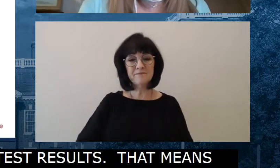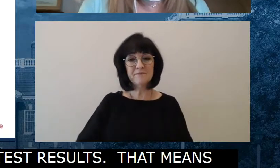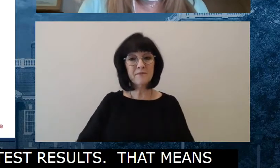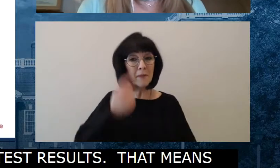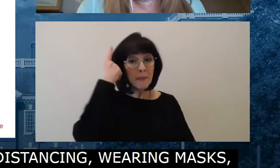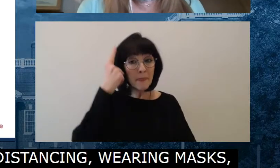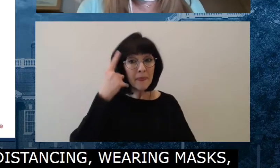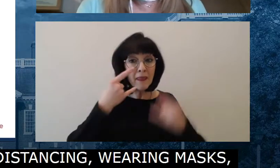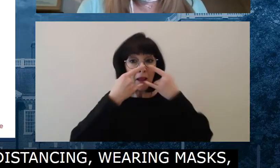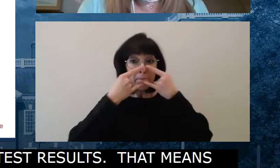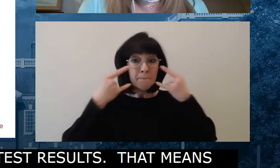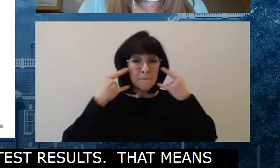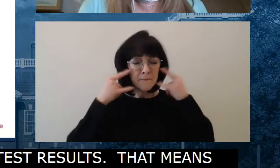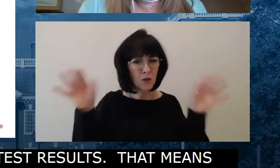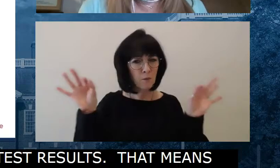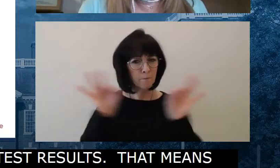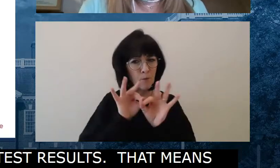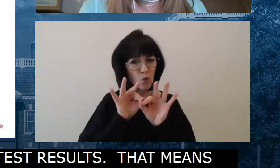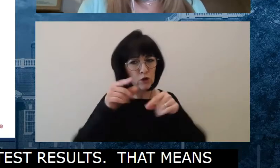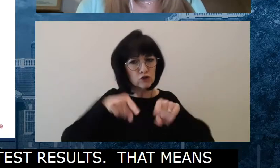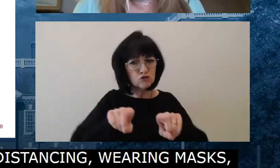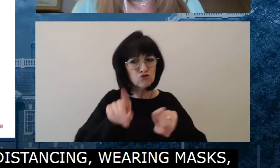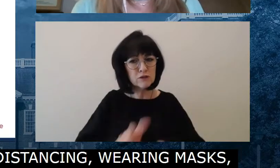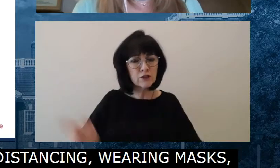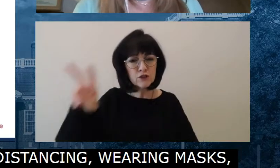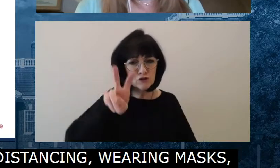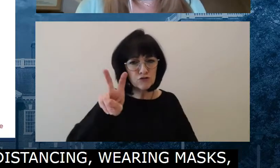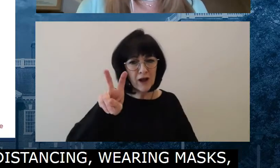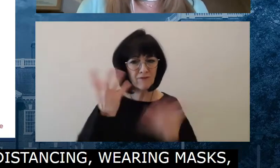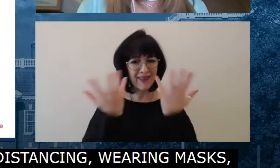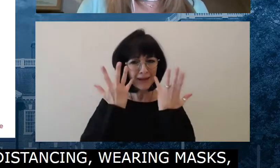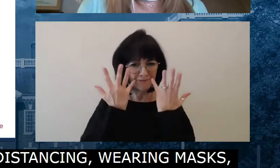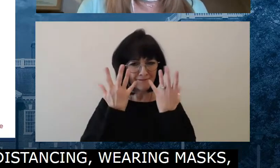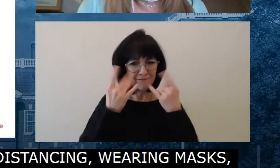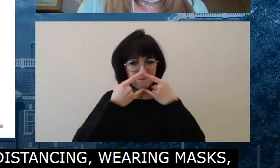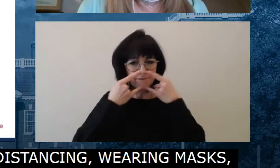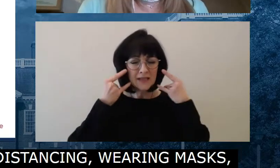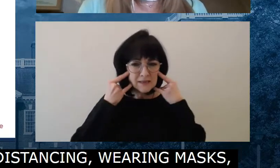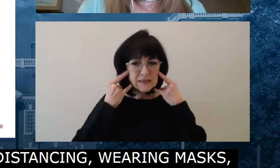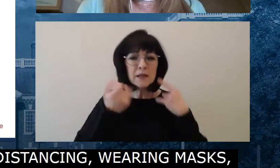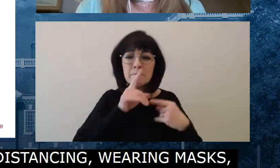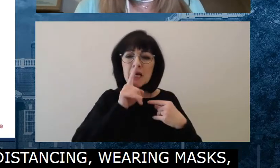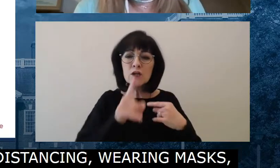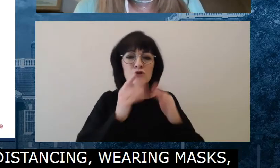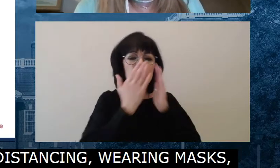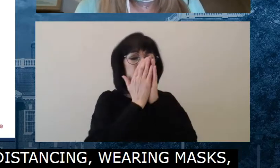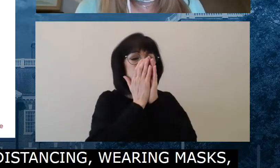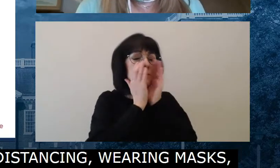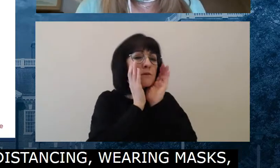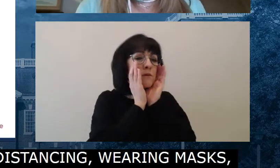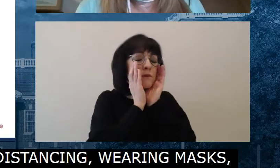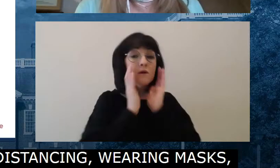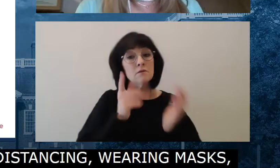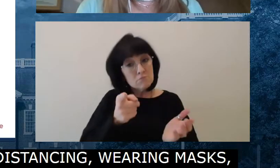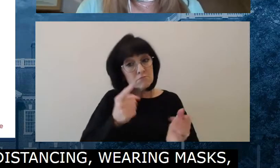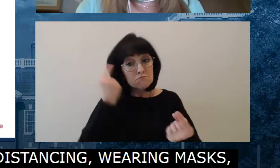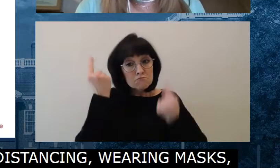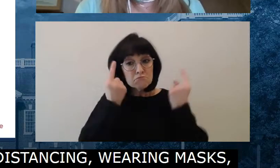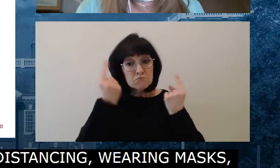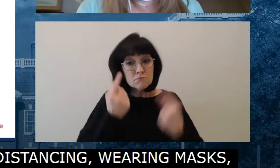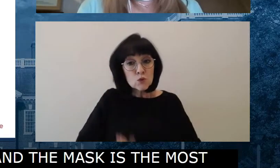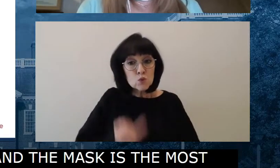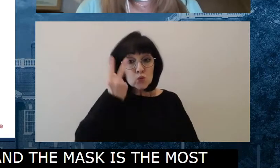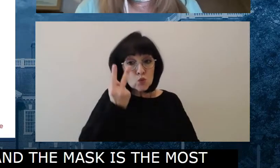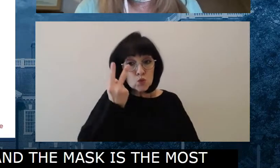mask on, especially on public transportation. Make sure your mask fits snugly. Consider double masking, especially if you're on a